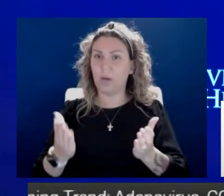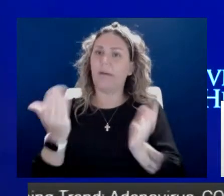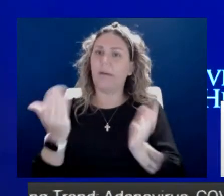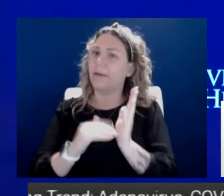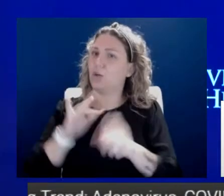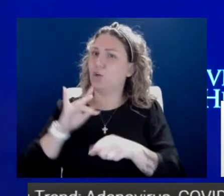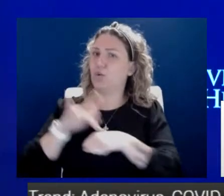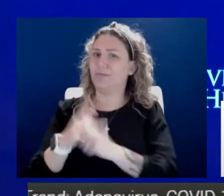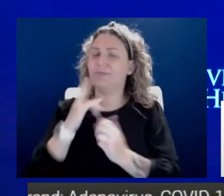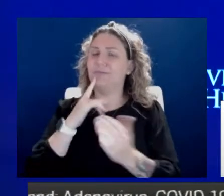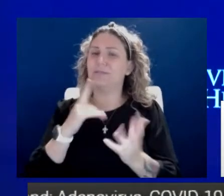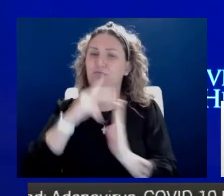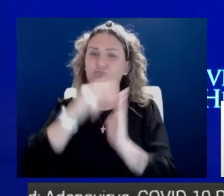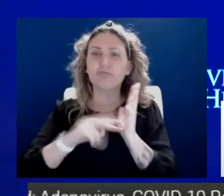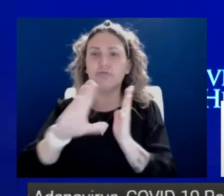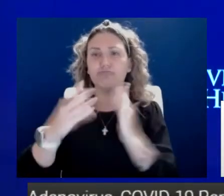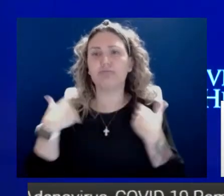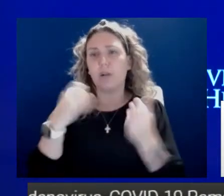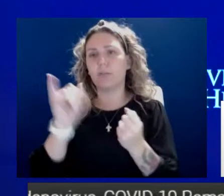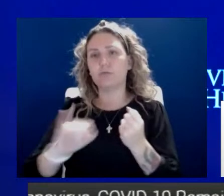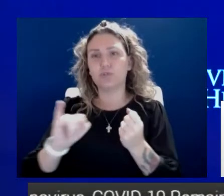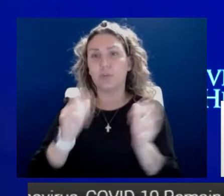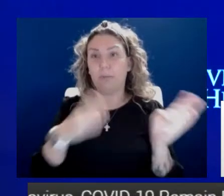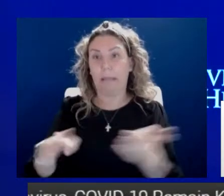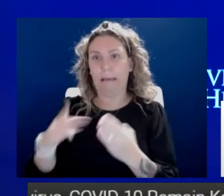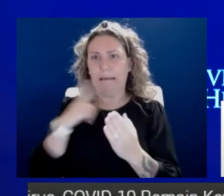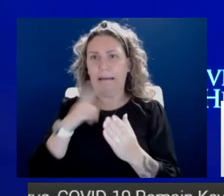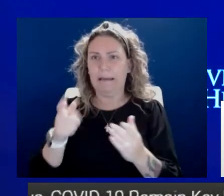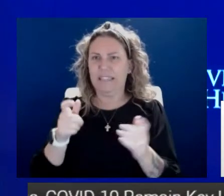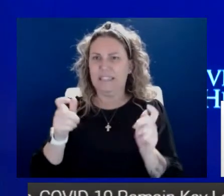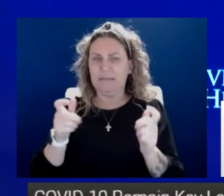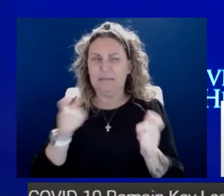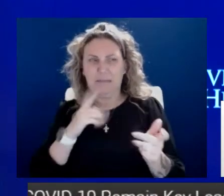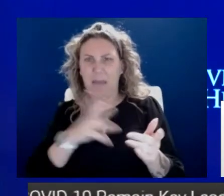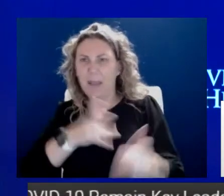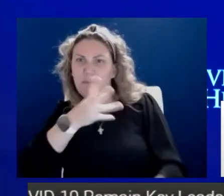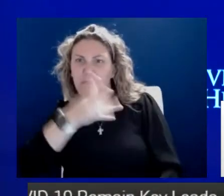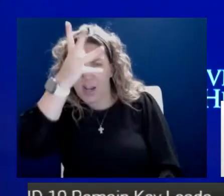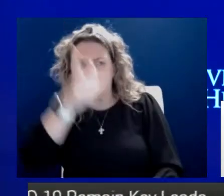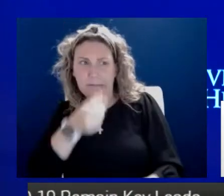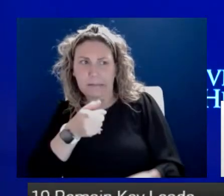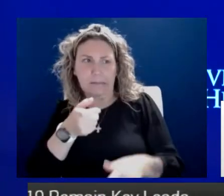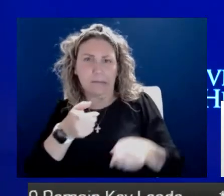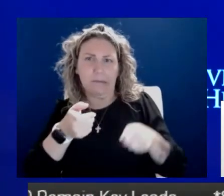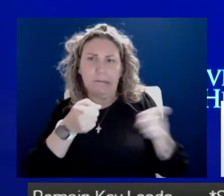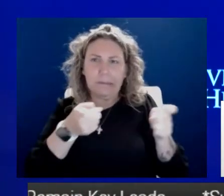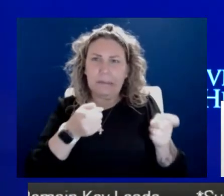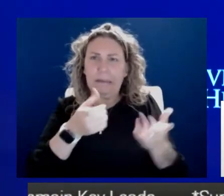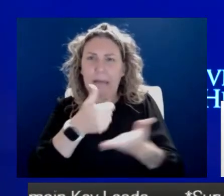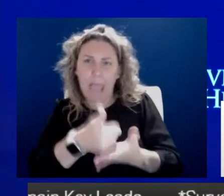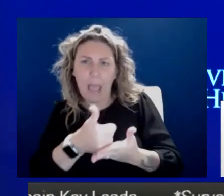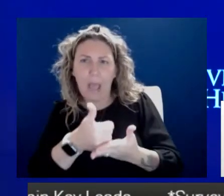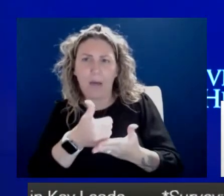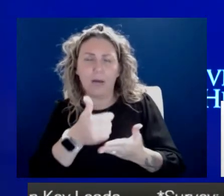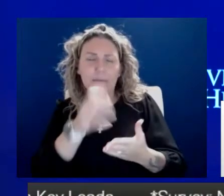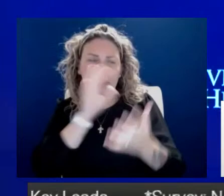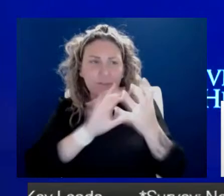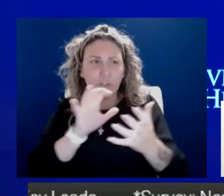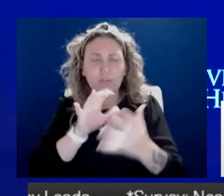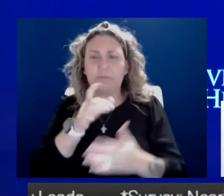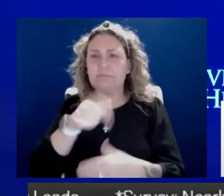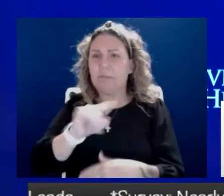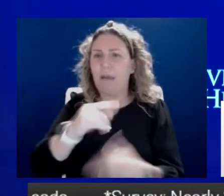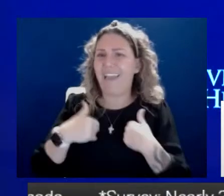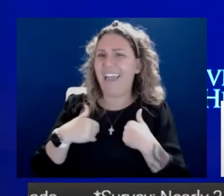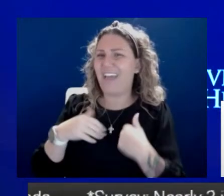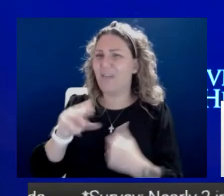your health insurance plan. Sometimes I've had to navigate my parents through that because it is confusing. My parents on Medicare with supplemental, and sometimes